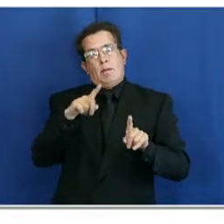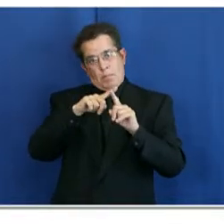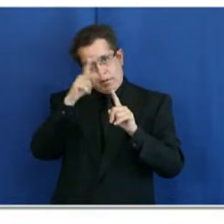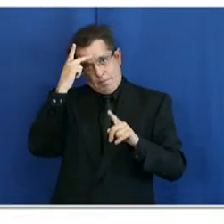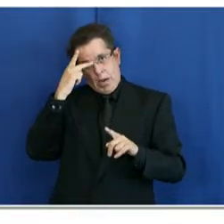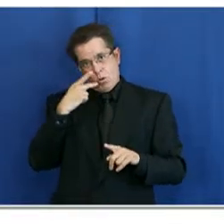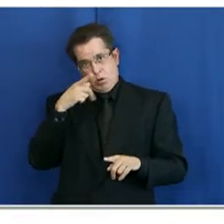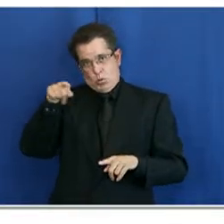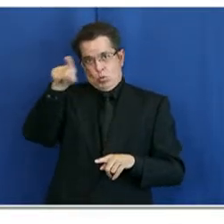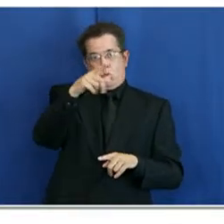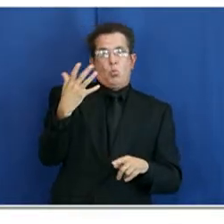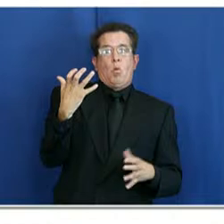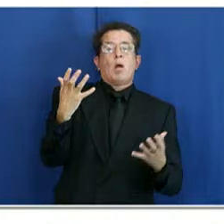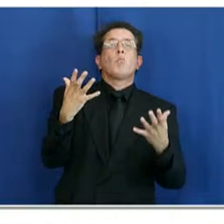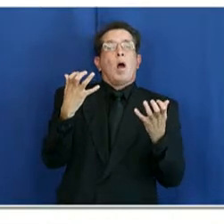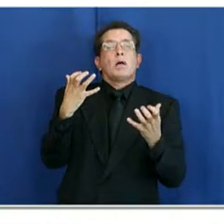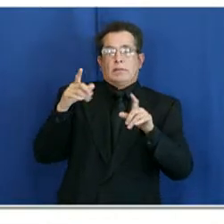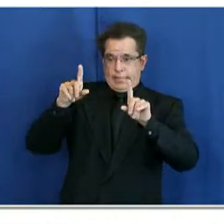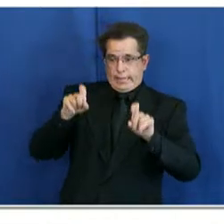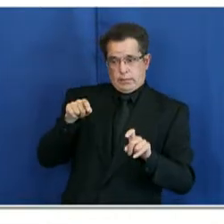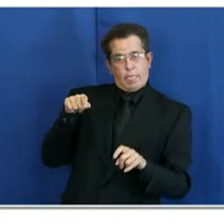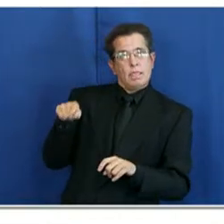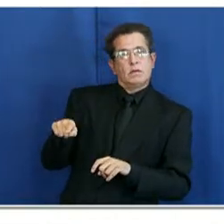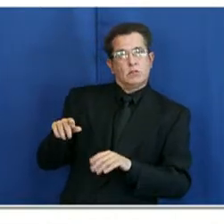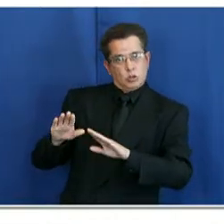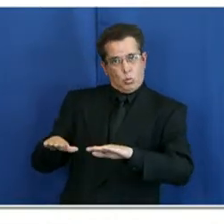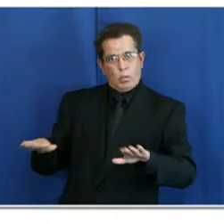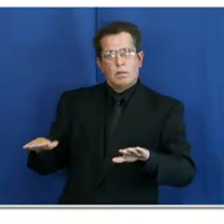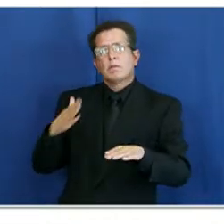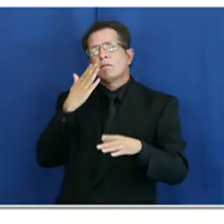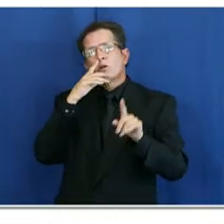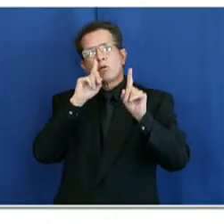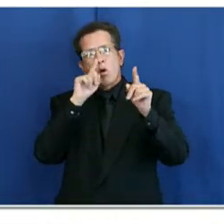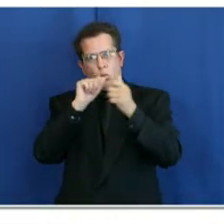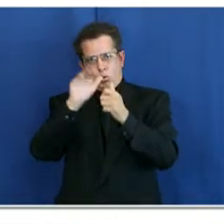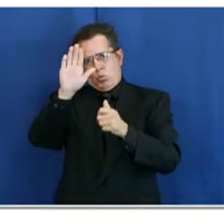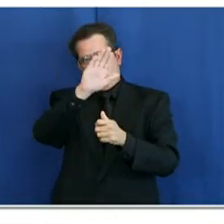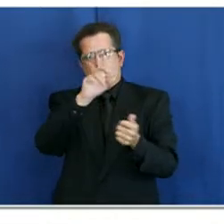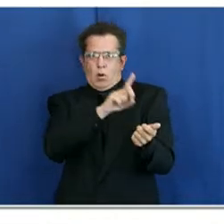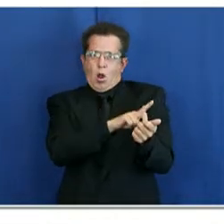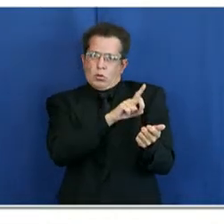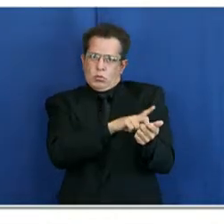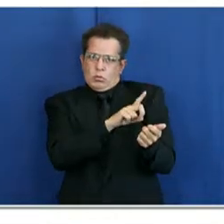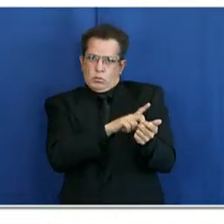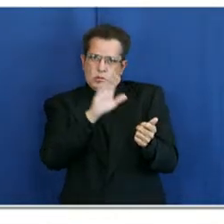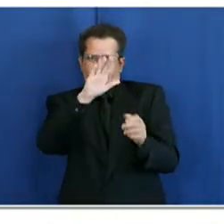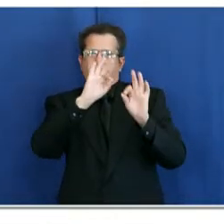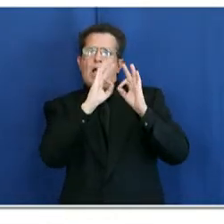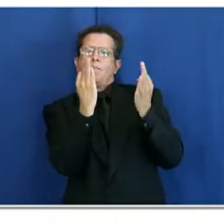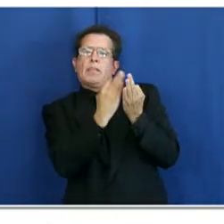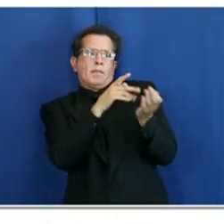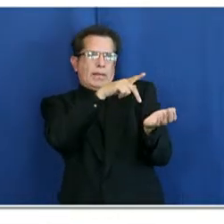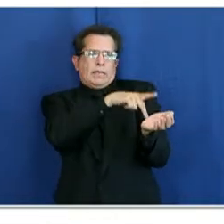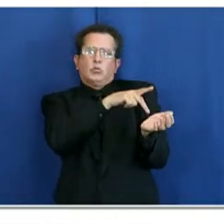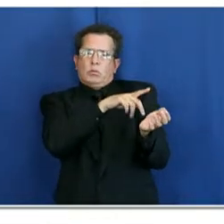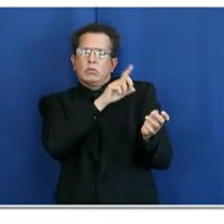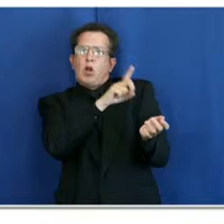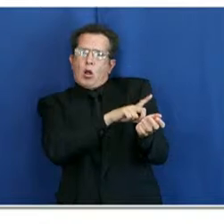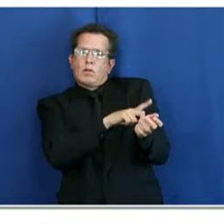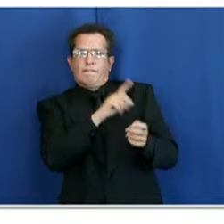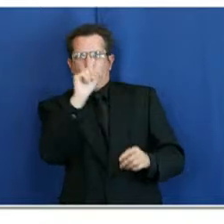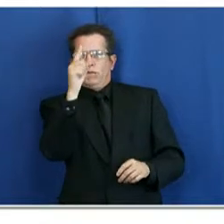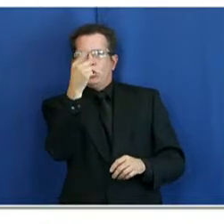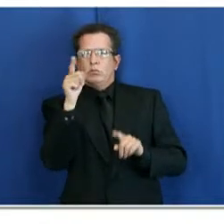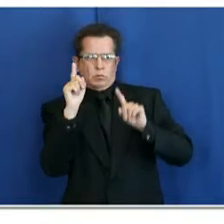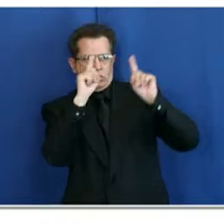out a test for their student, the first step would be consulting with your pediatrician or family physician. This would be your medical home. This